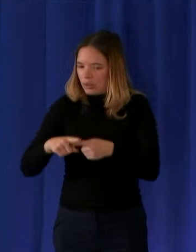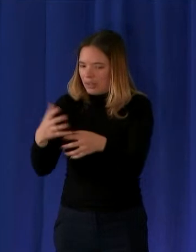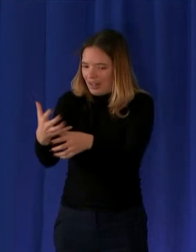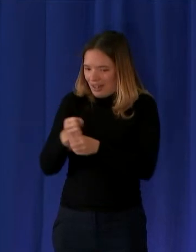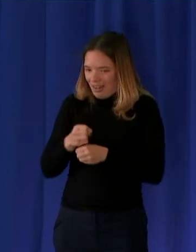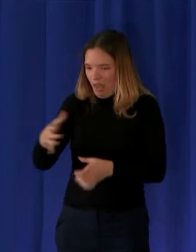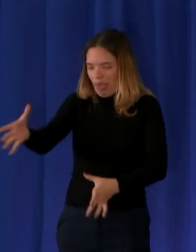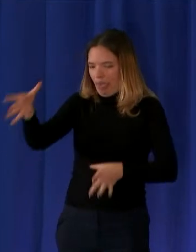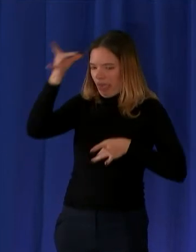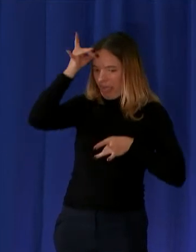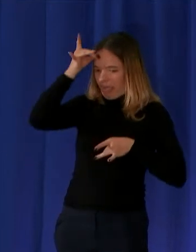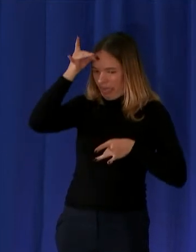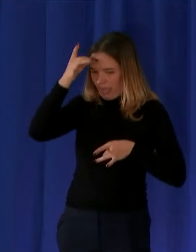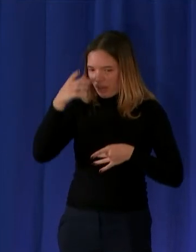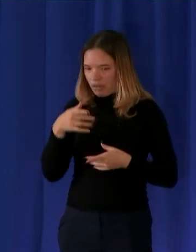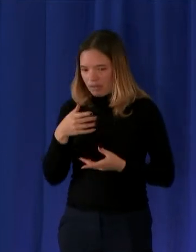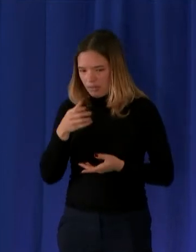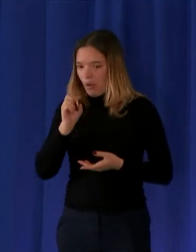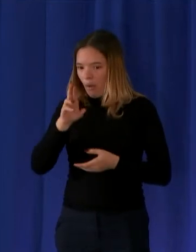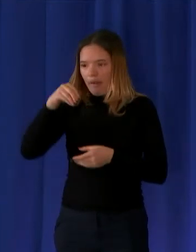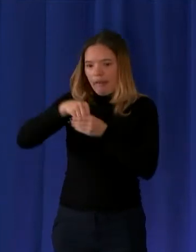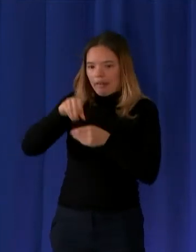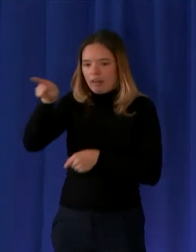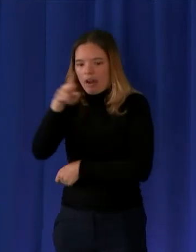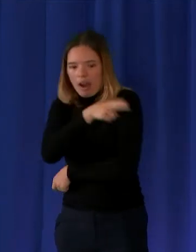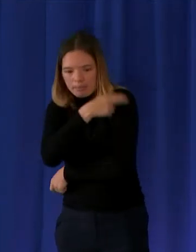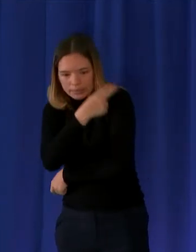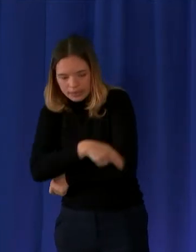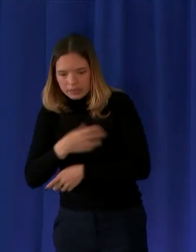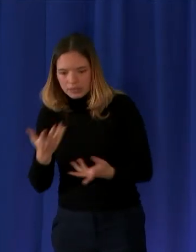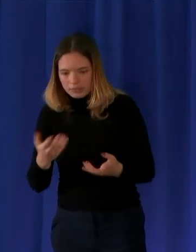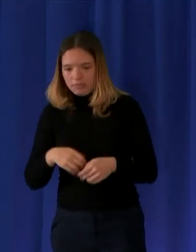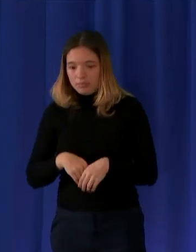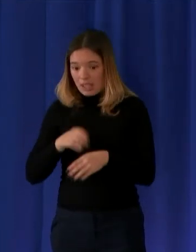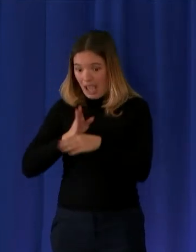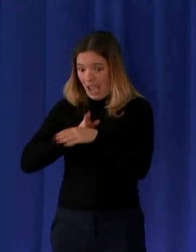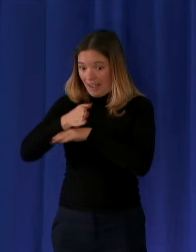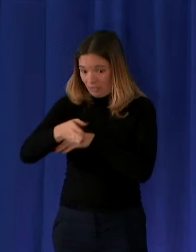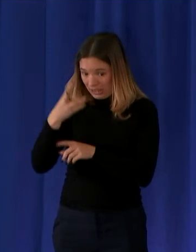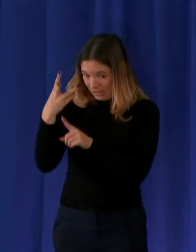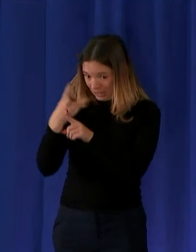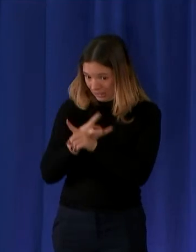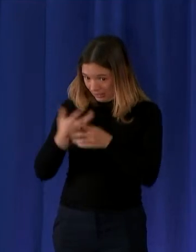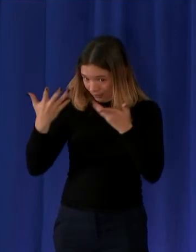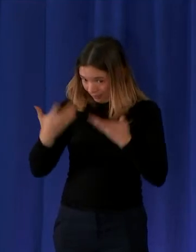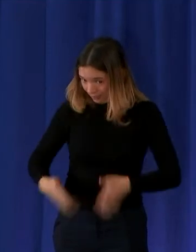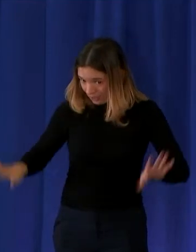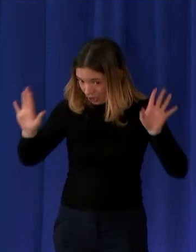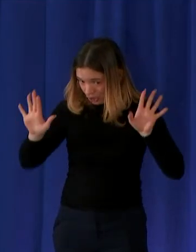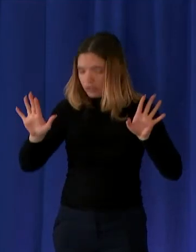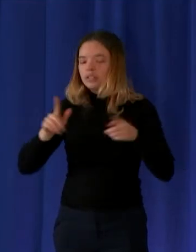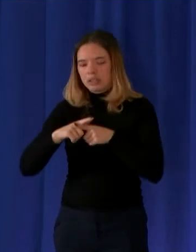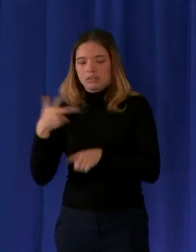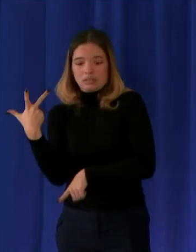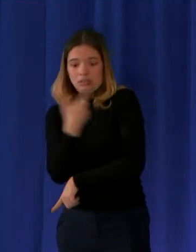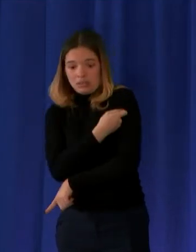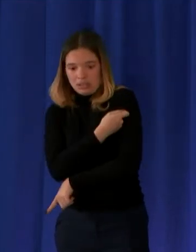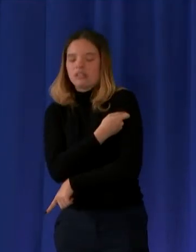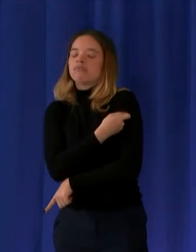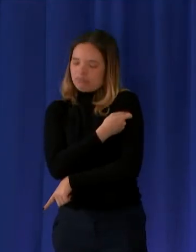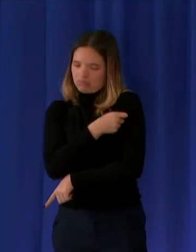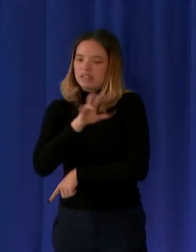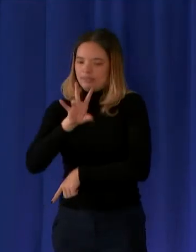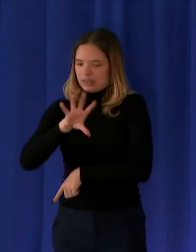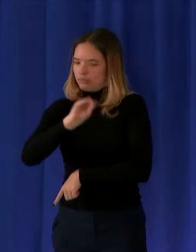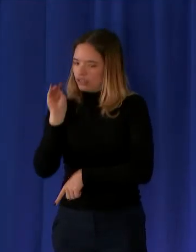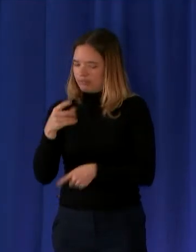hospital. After 6 months of having those 2 doses of vaccine, that protection decreases to